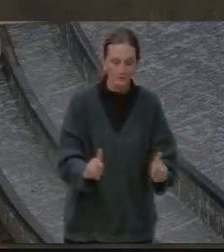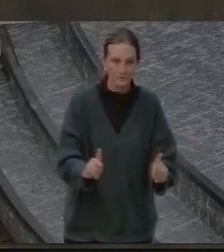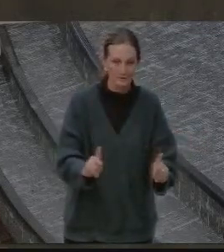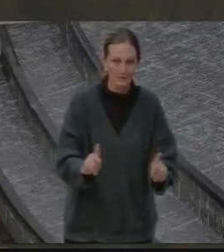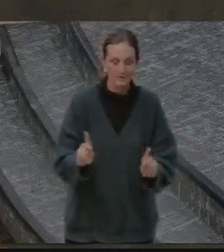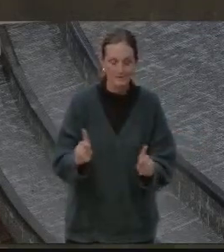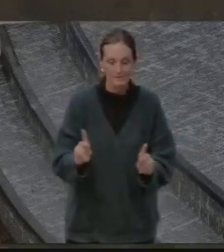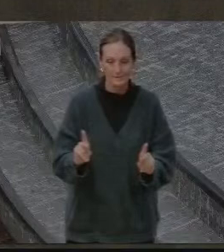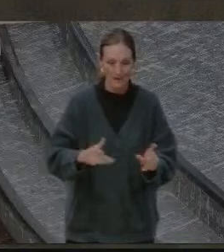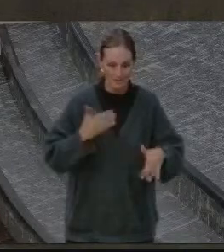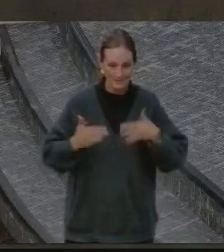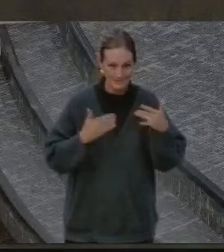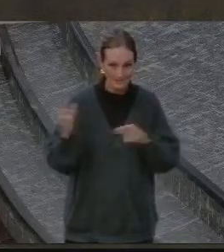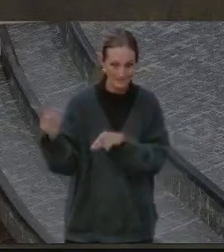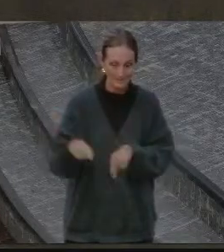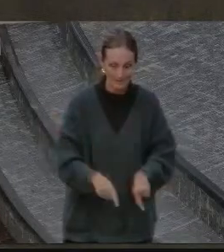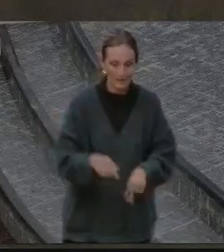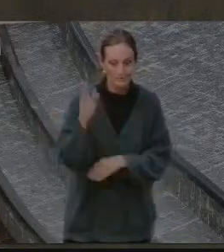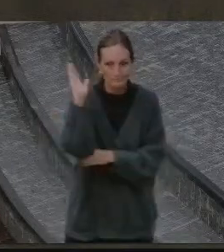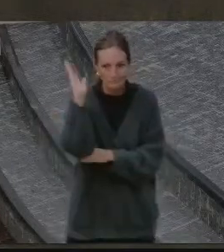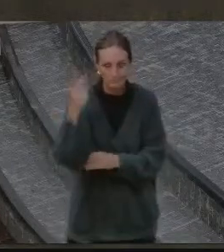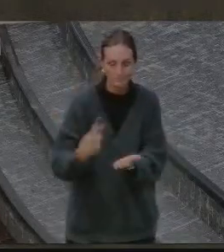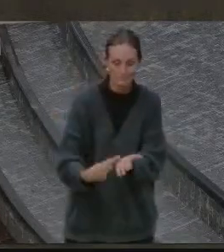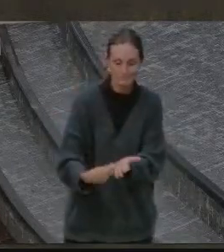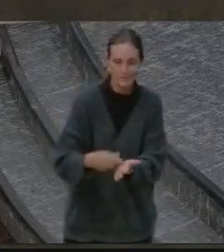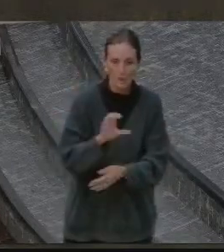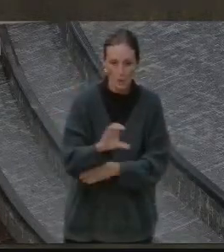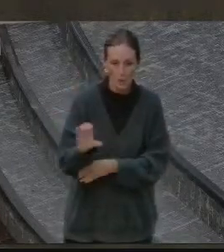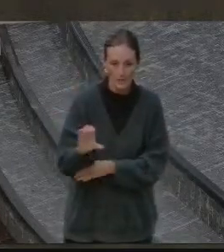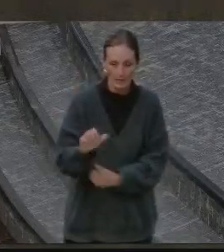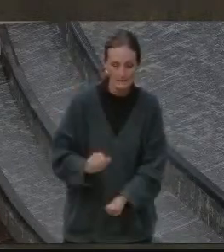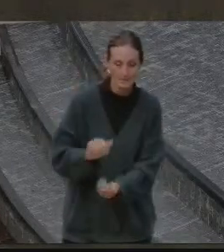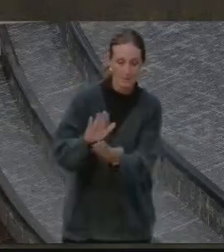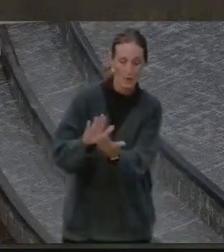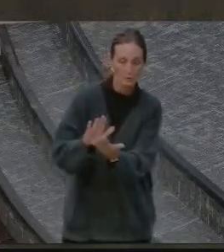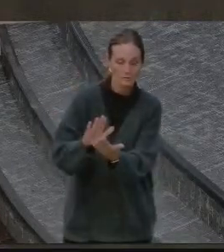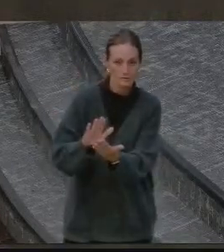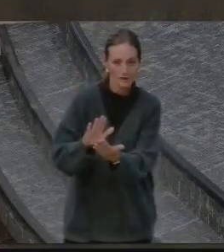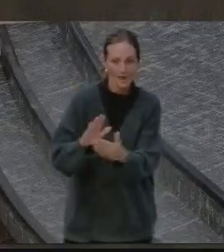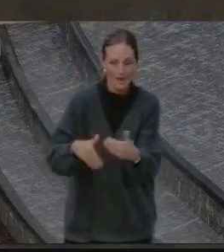and excited to discuss Clark County's approach